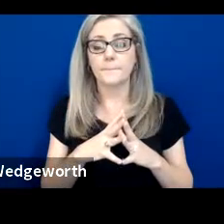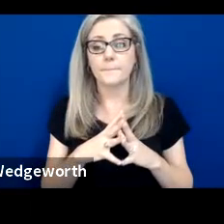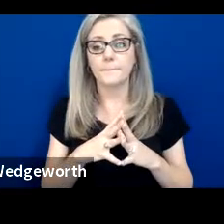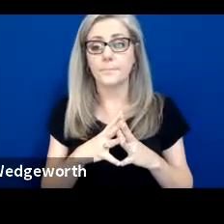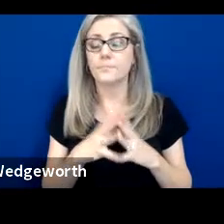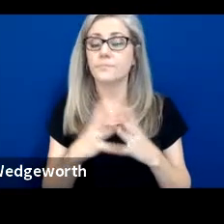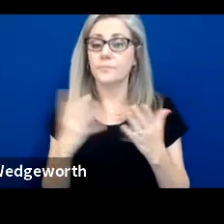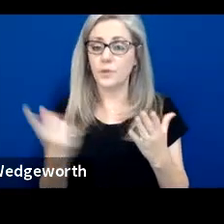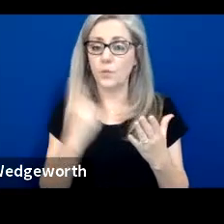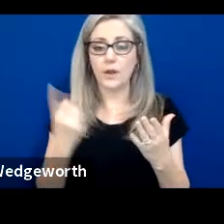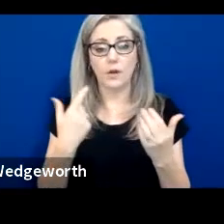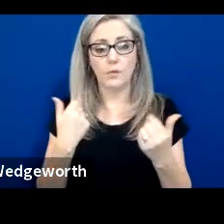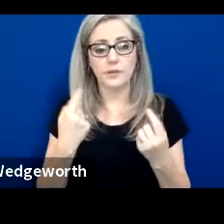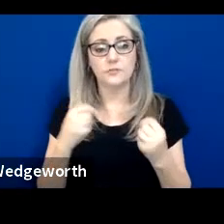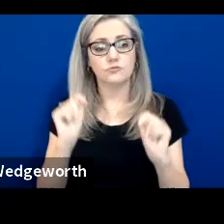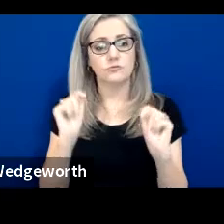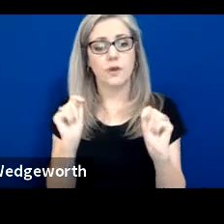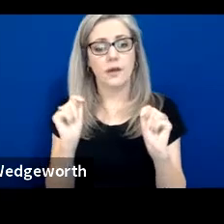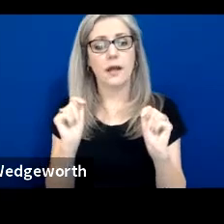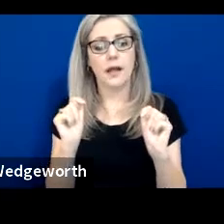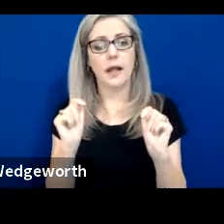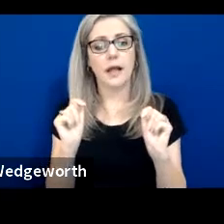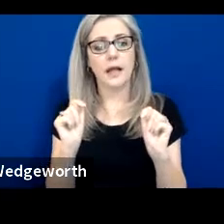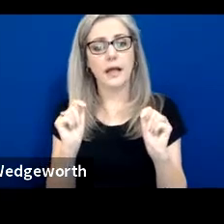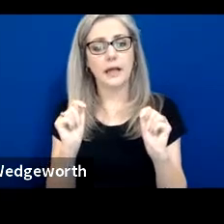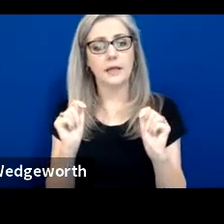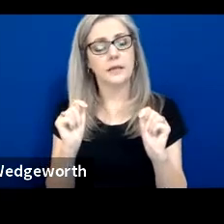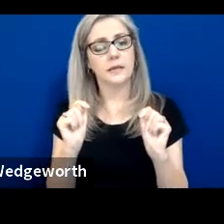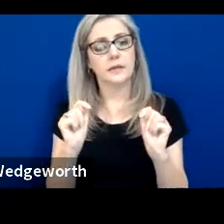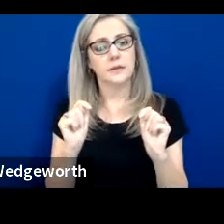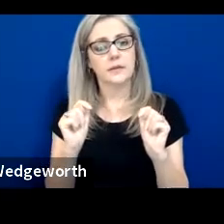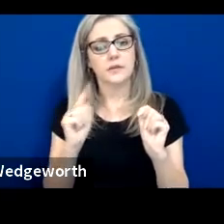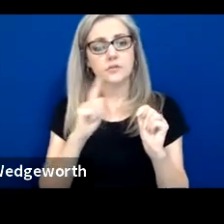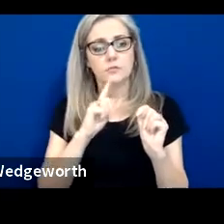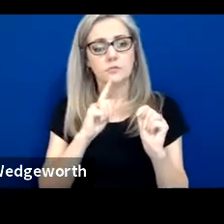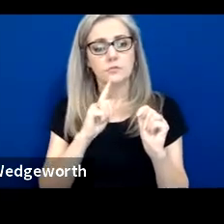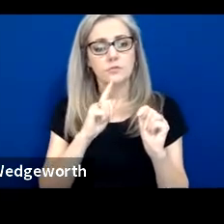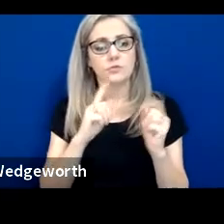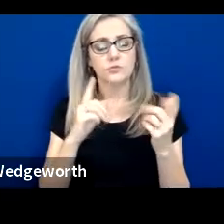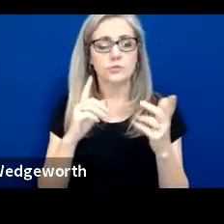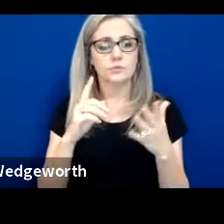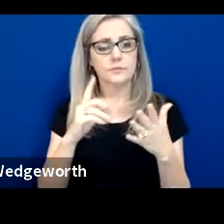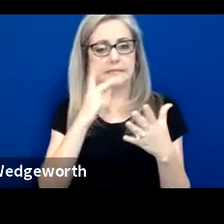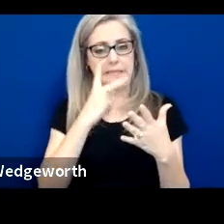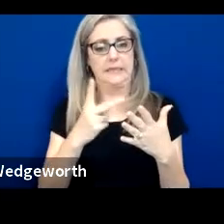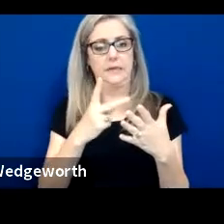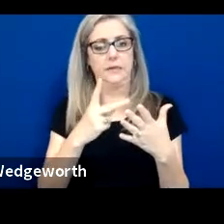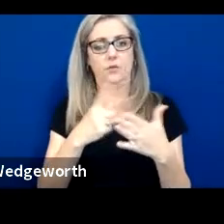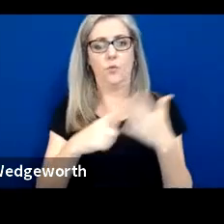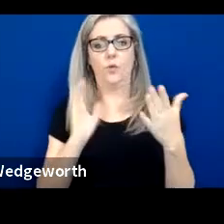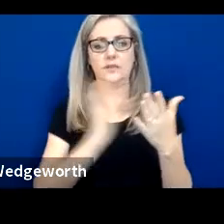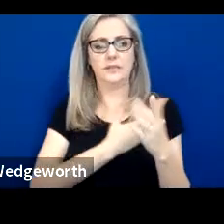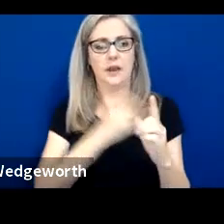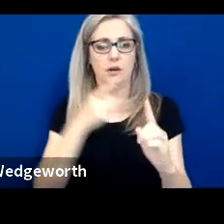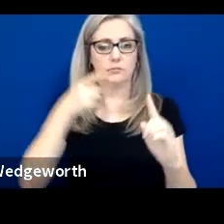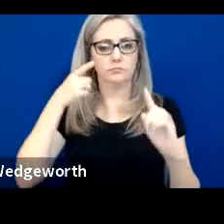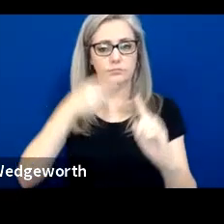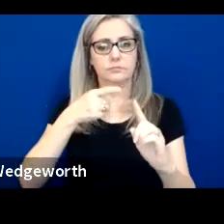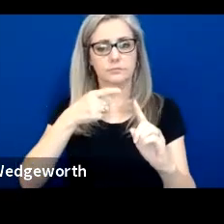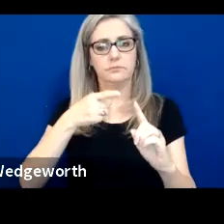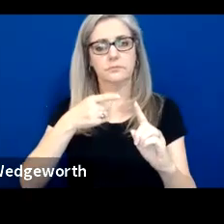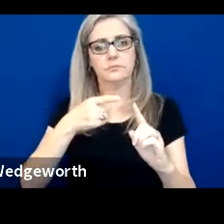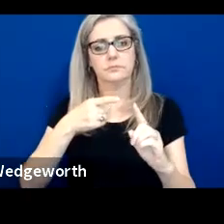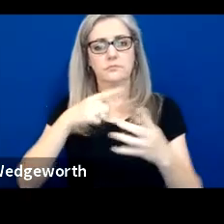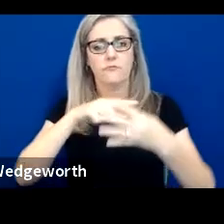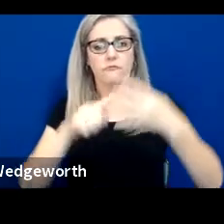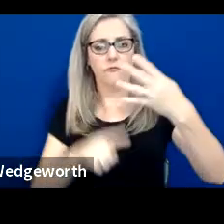we always try to kind of distill those things down into what our principal goals are, and we came up with